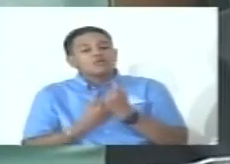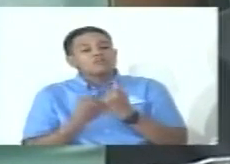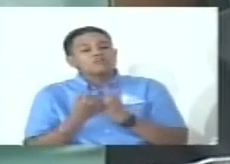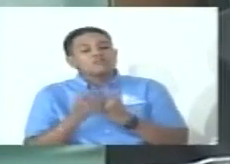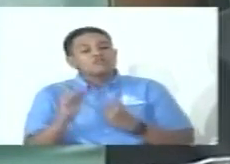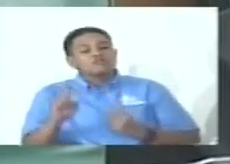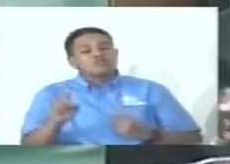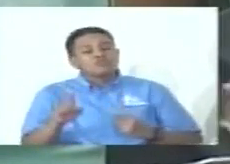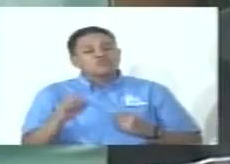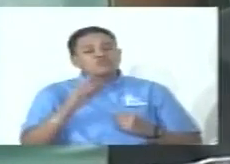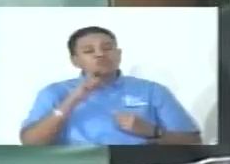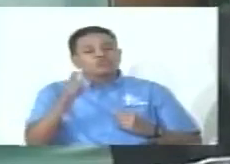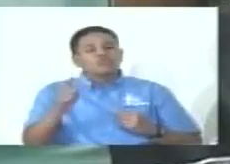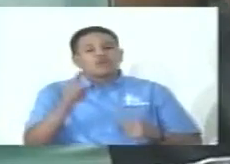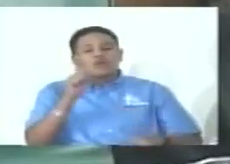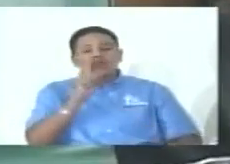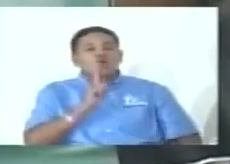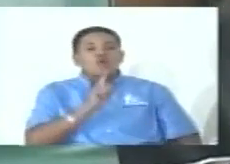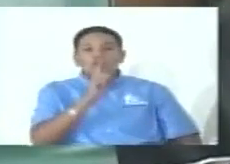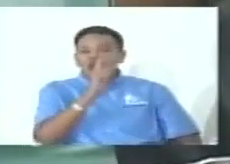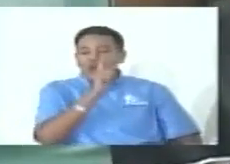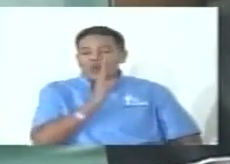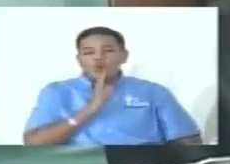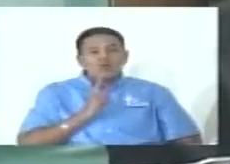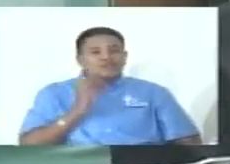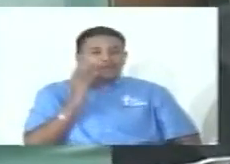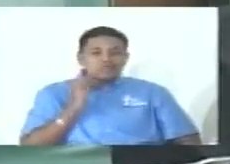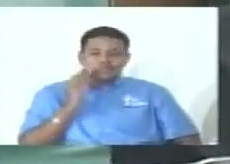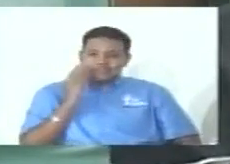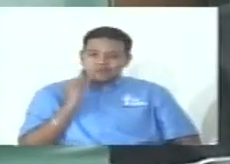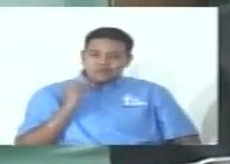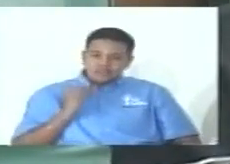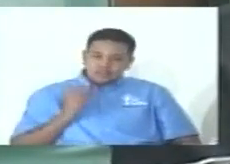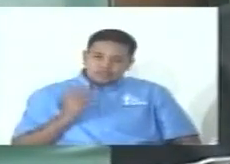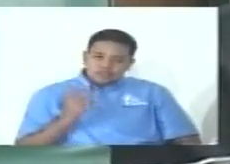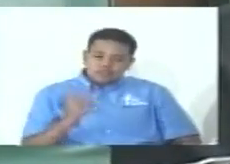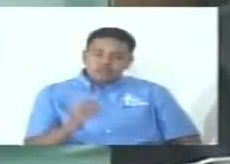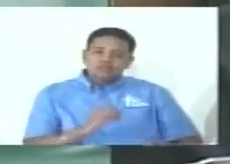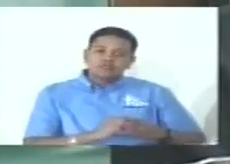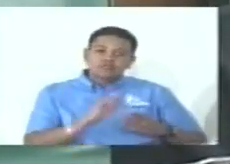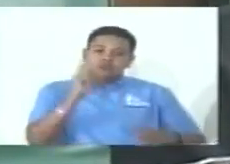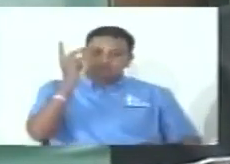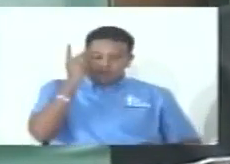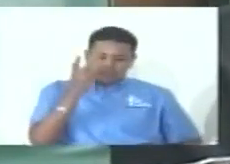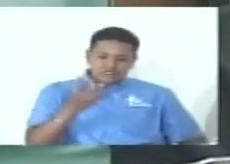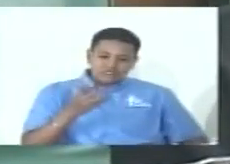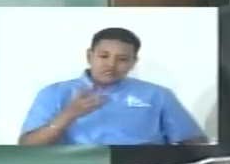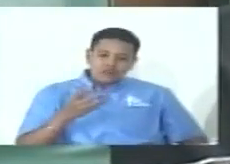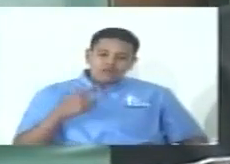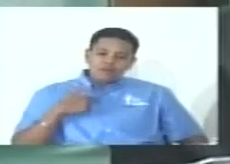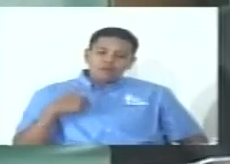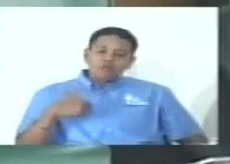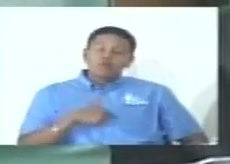It is a lonely journey, and we all